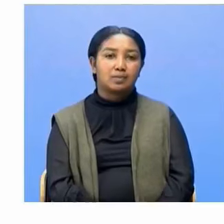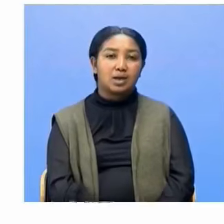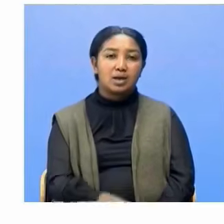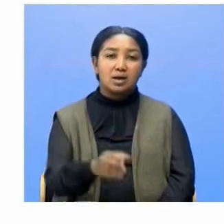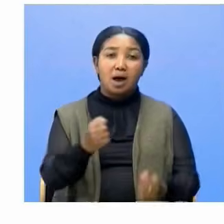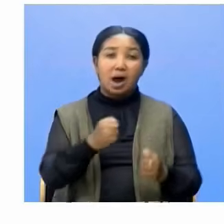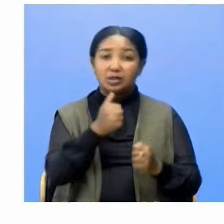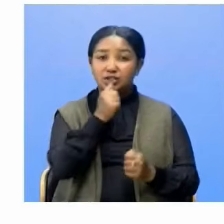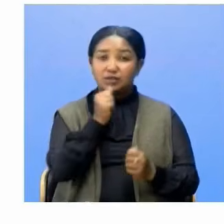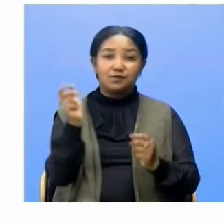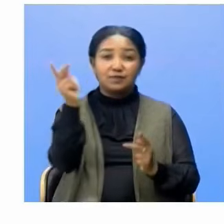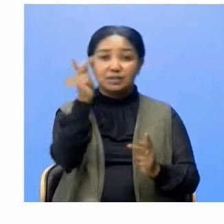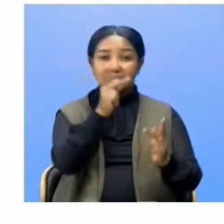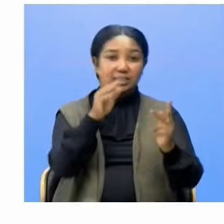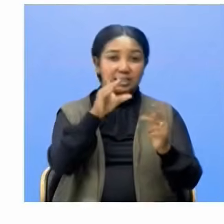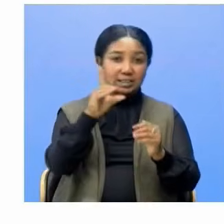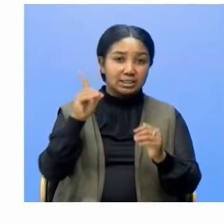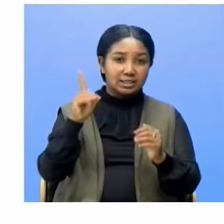visited